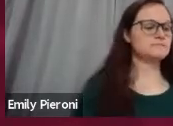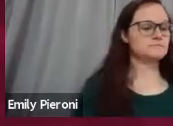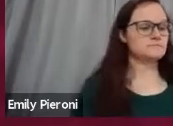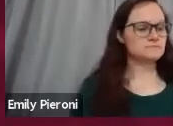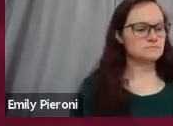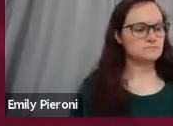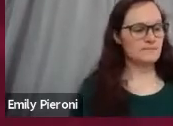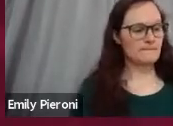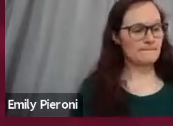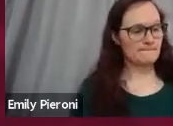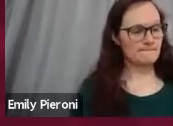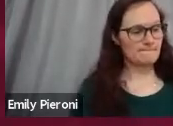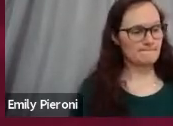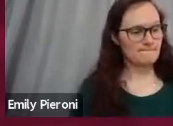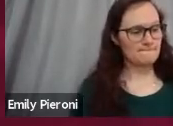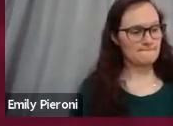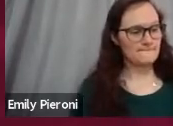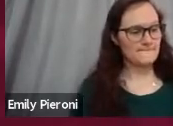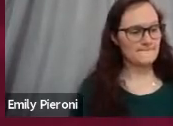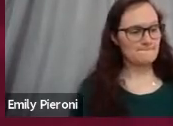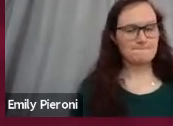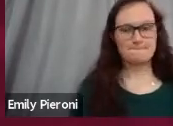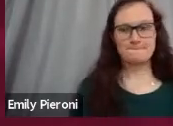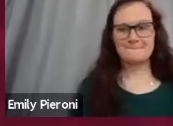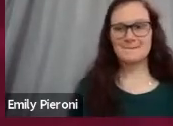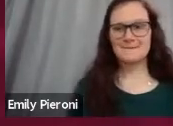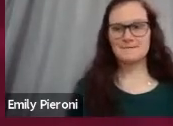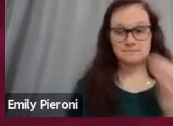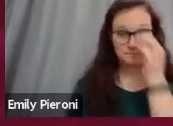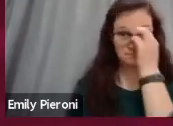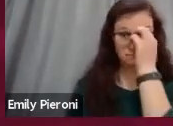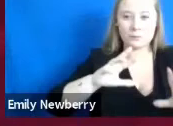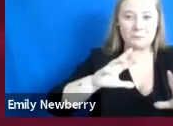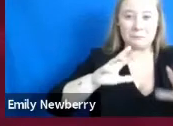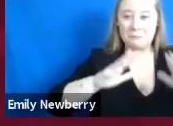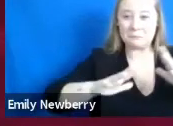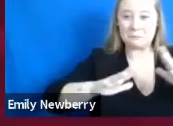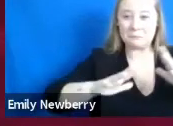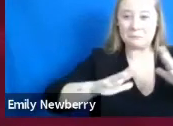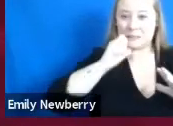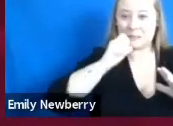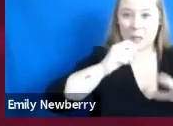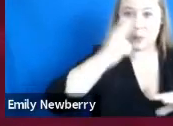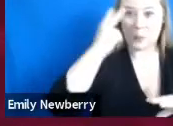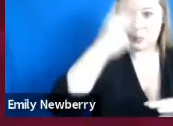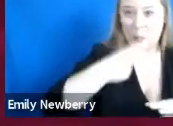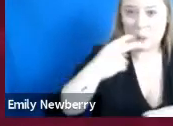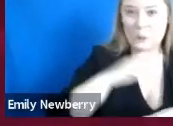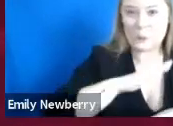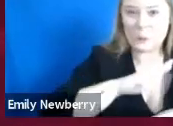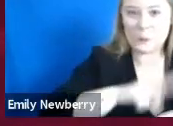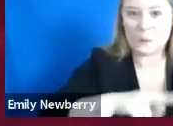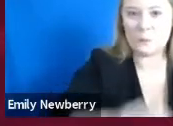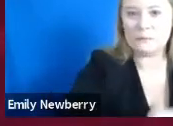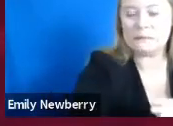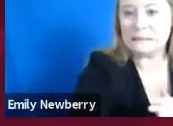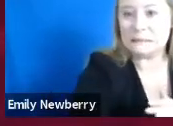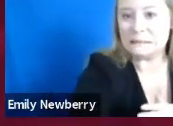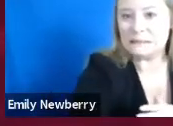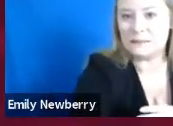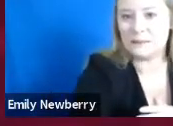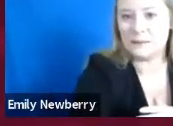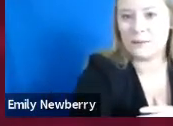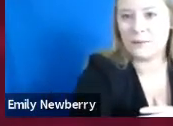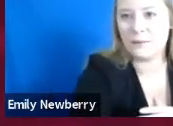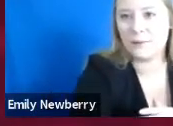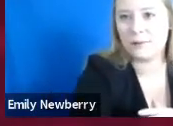If anything sounds weird or if anything in my presentation does not look normal, please forgive me. I just got back. I've